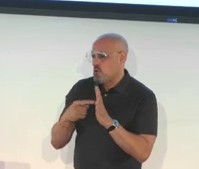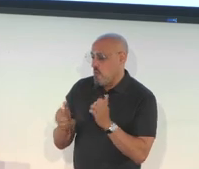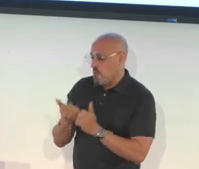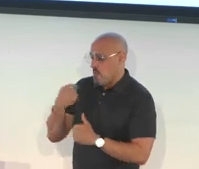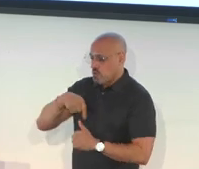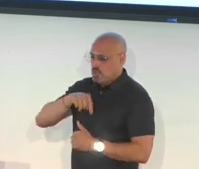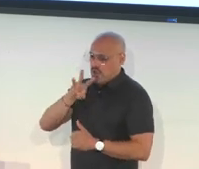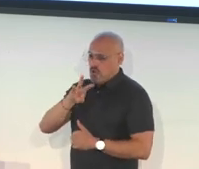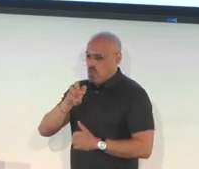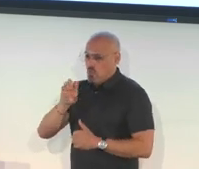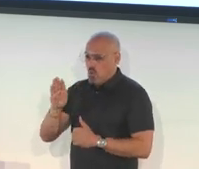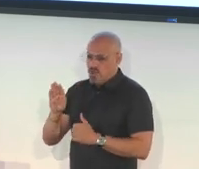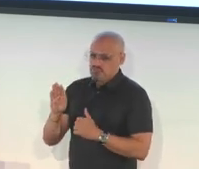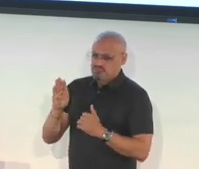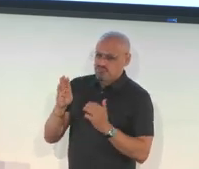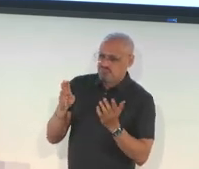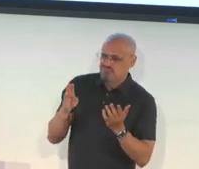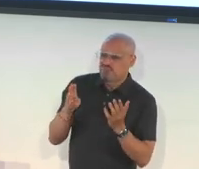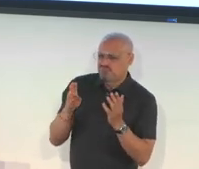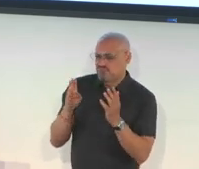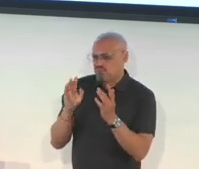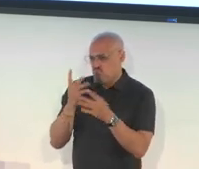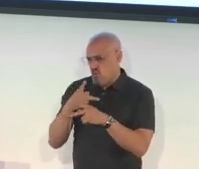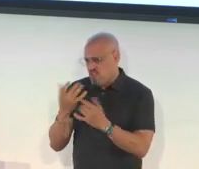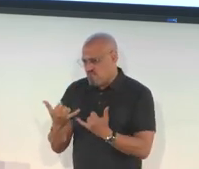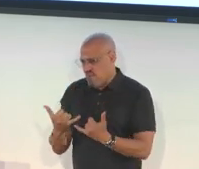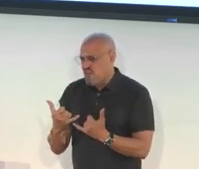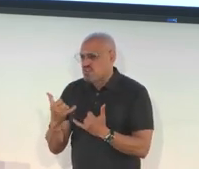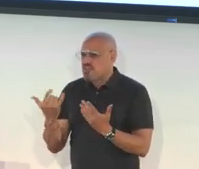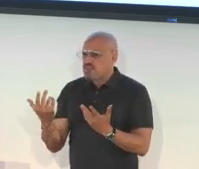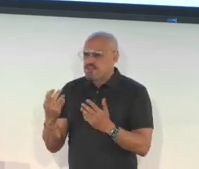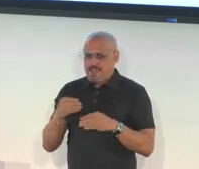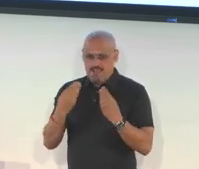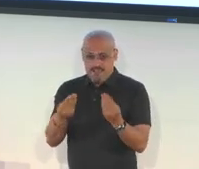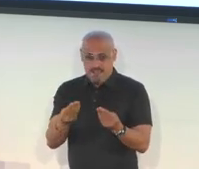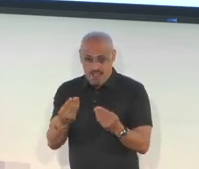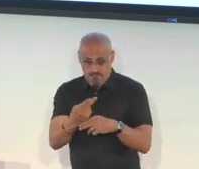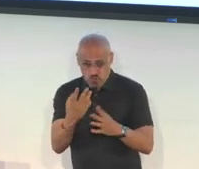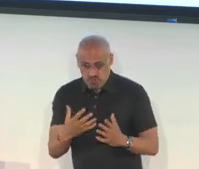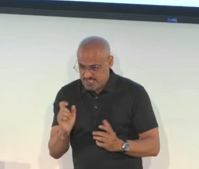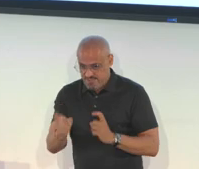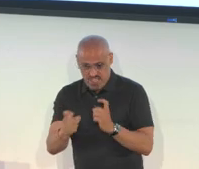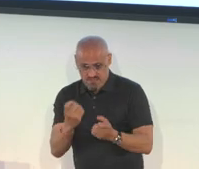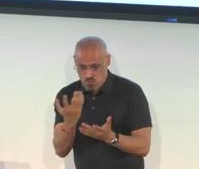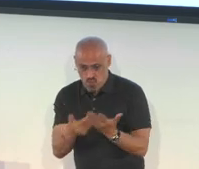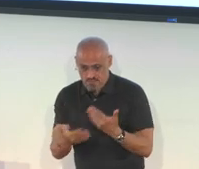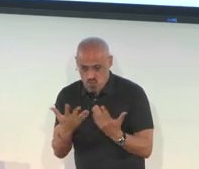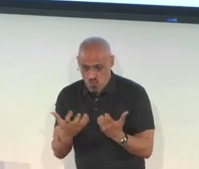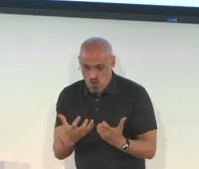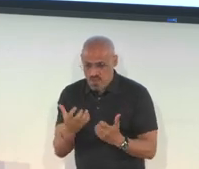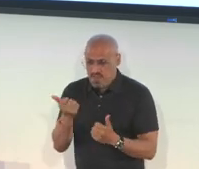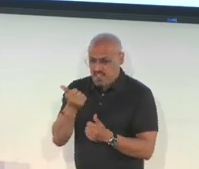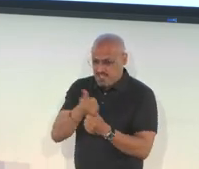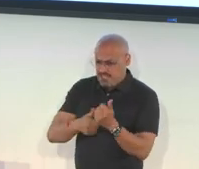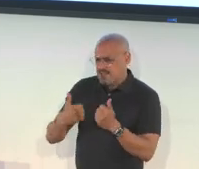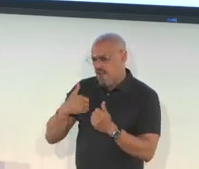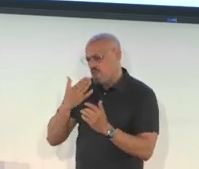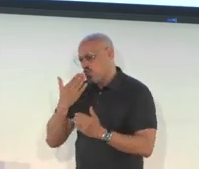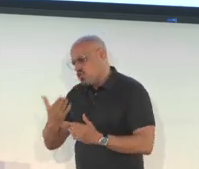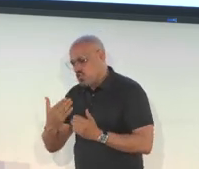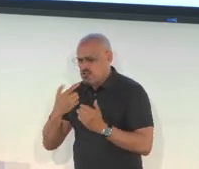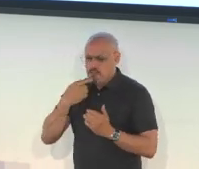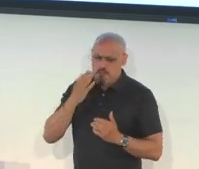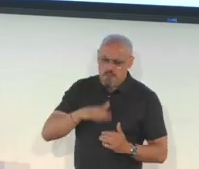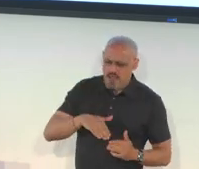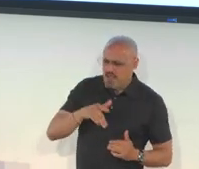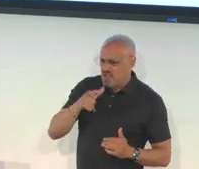Web2 products today, is that they give users what they want, that each tech has good and bads, that we who are